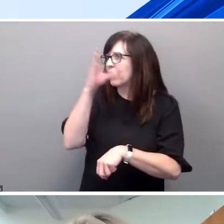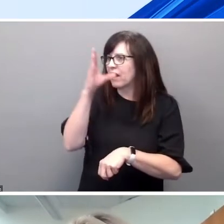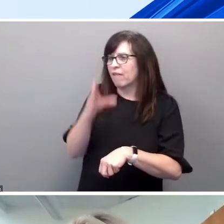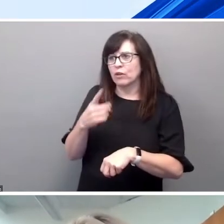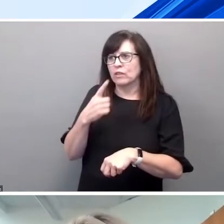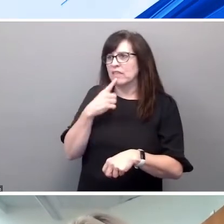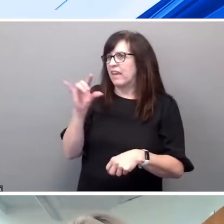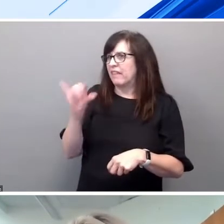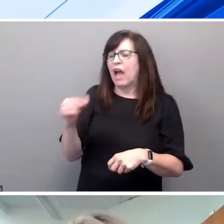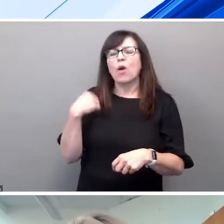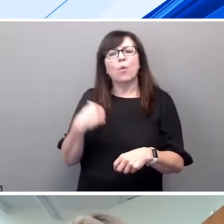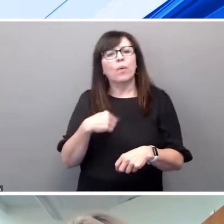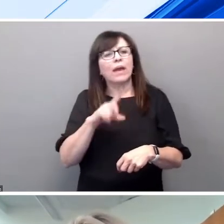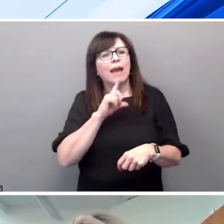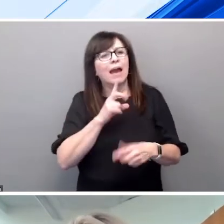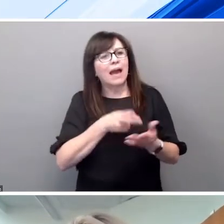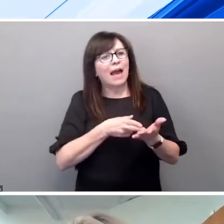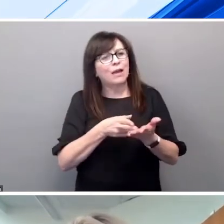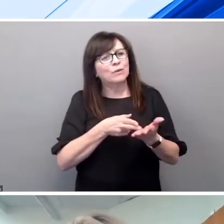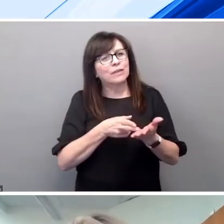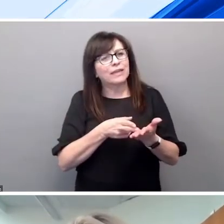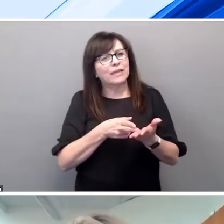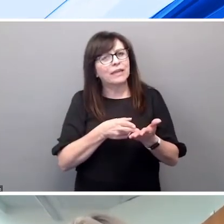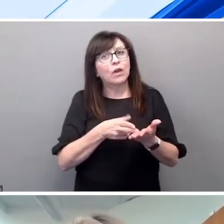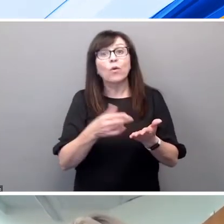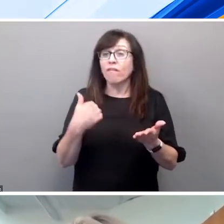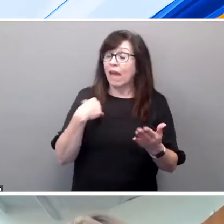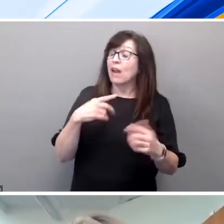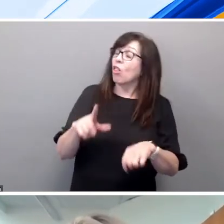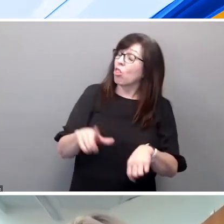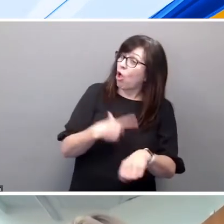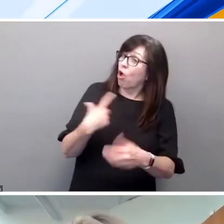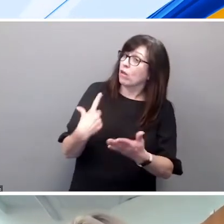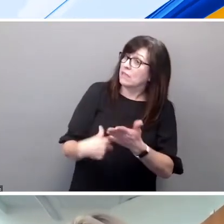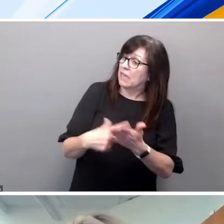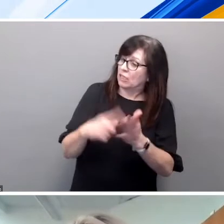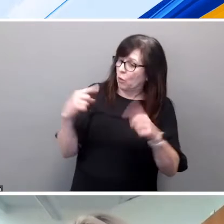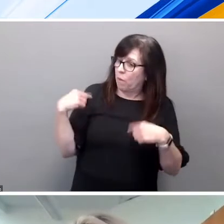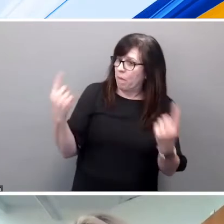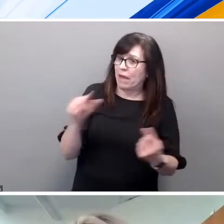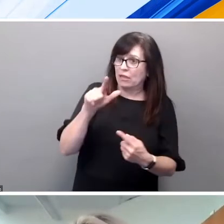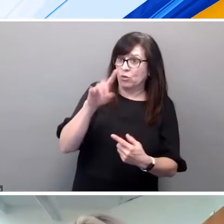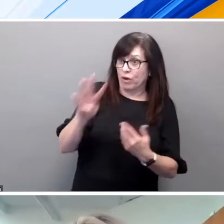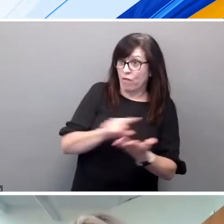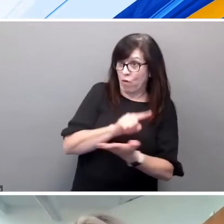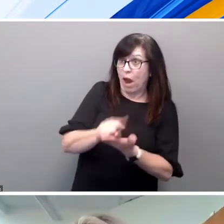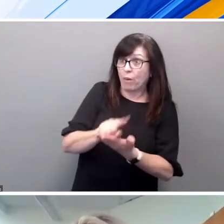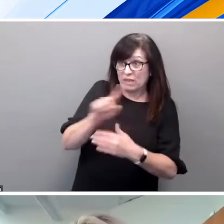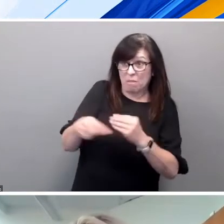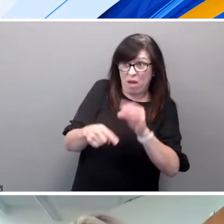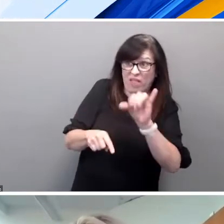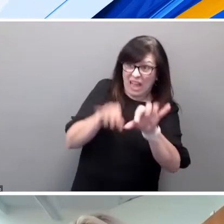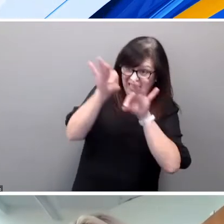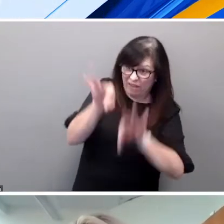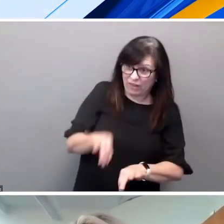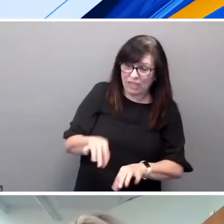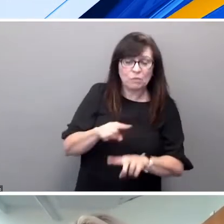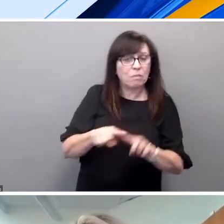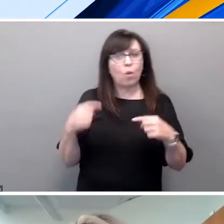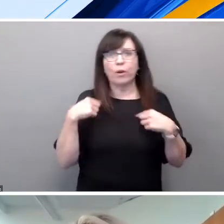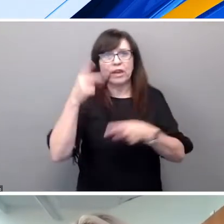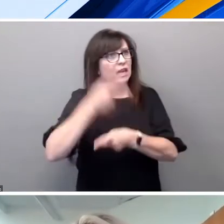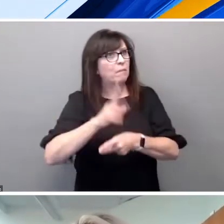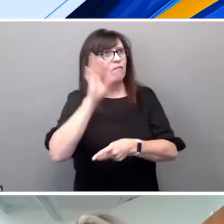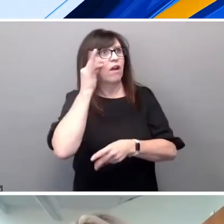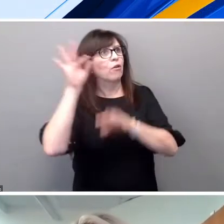actually, we've had a long discussion over the past 24 hours about that, and that, but we're keeping the federal